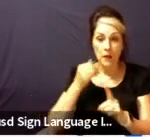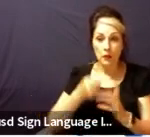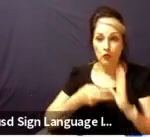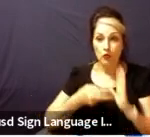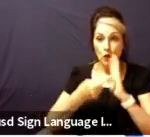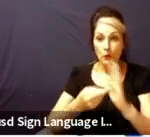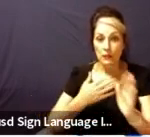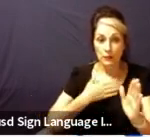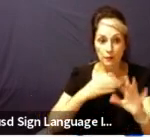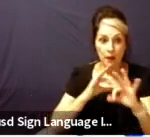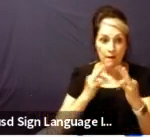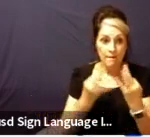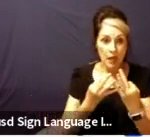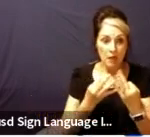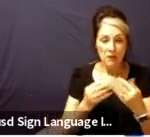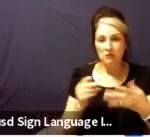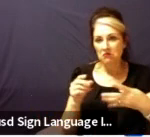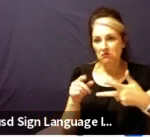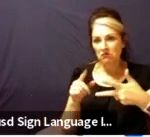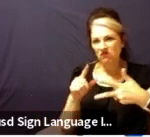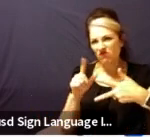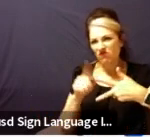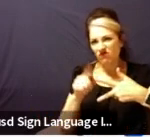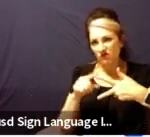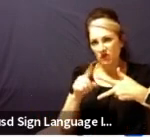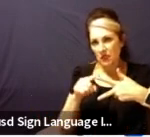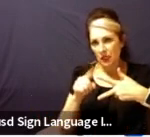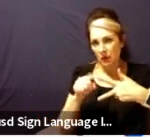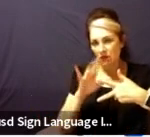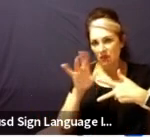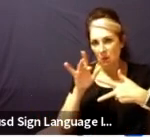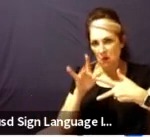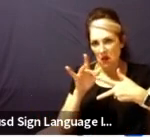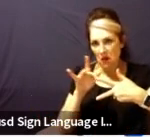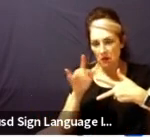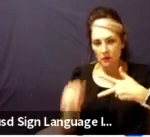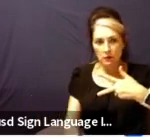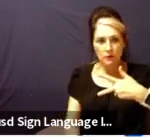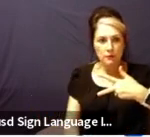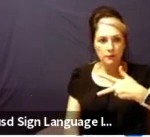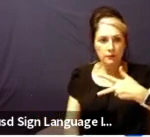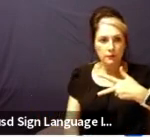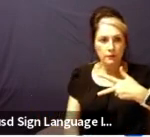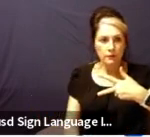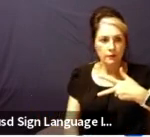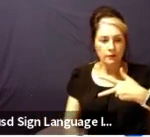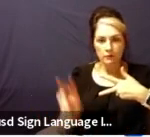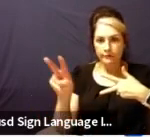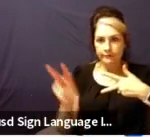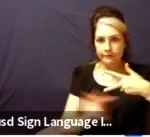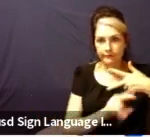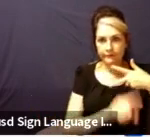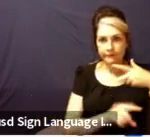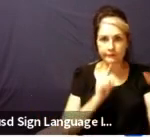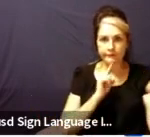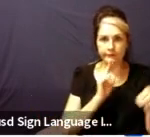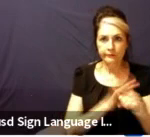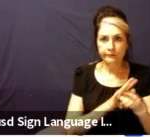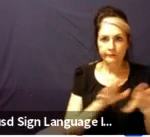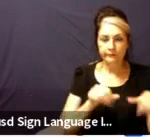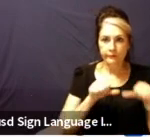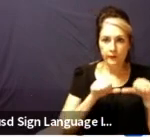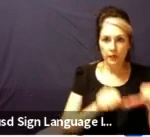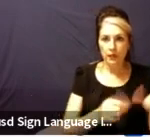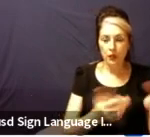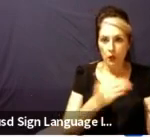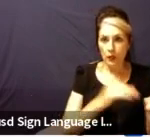my family. So in this case, I'll go ahead and choose the middle option here. And then I'm going to go ahead and click confirm and continue once